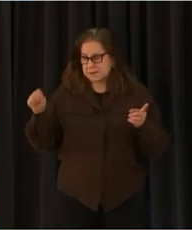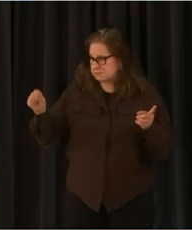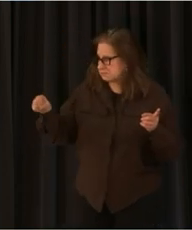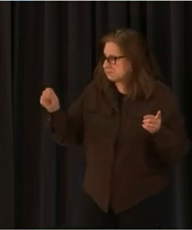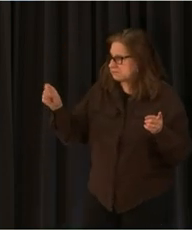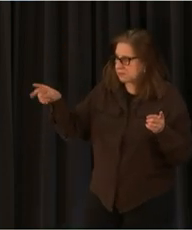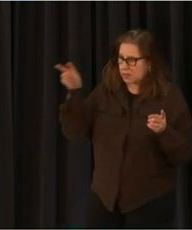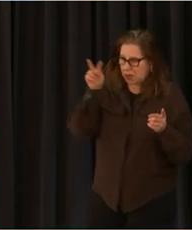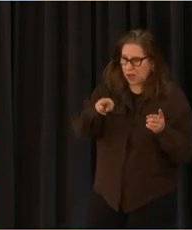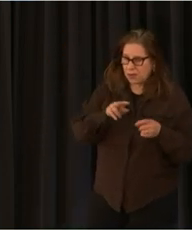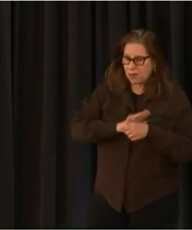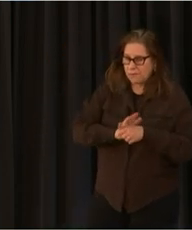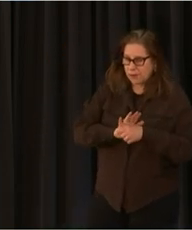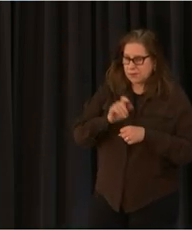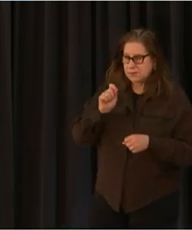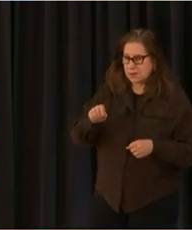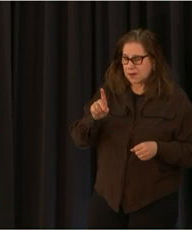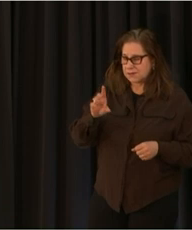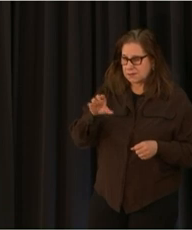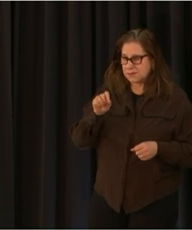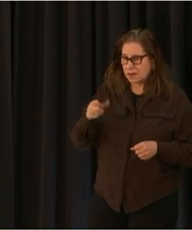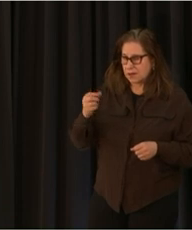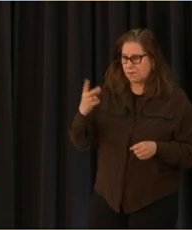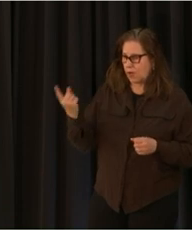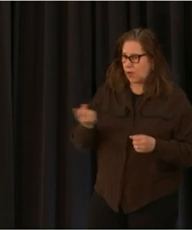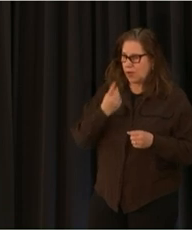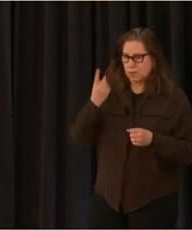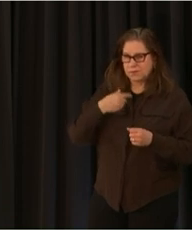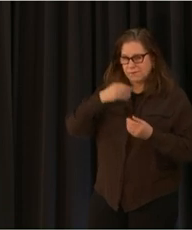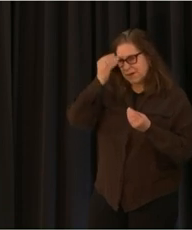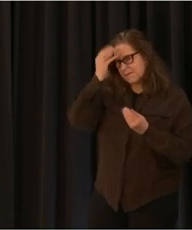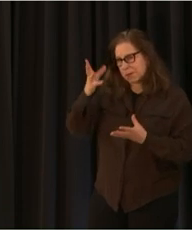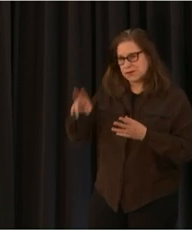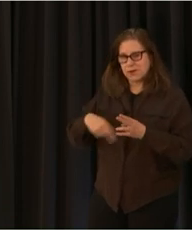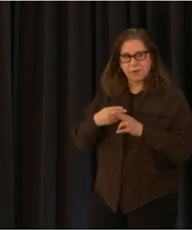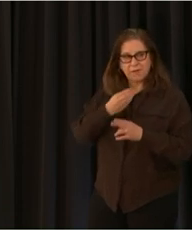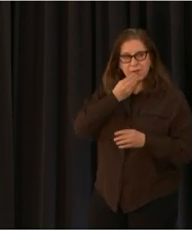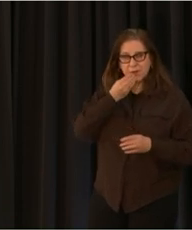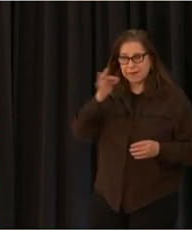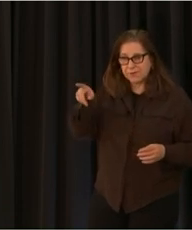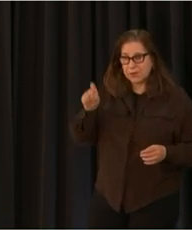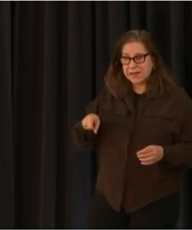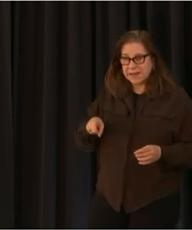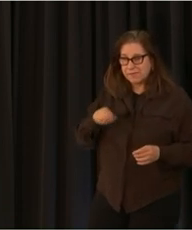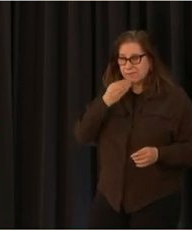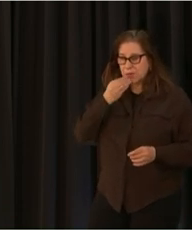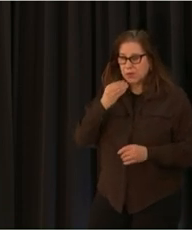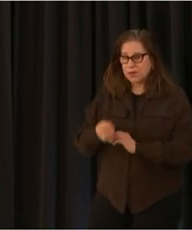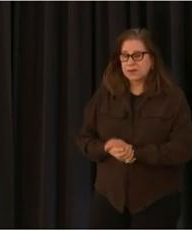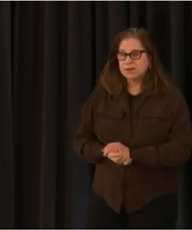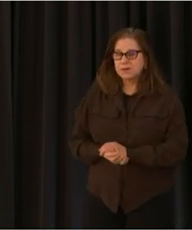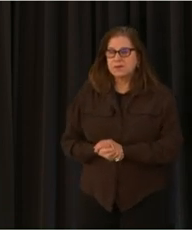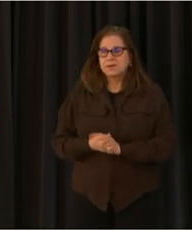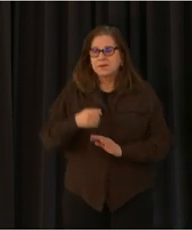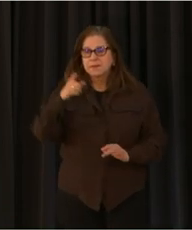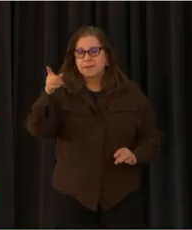coronavirus.dc.gov as we've had throughout the pandemic. Thank you for that question. Yes?